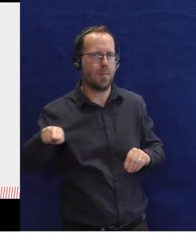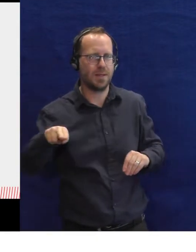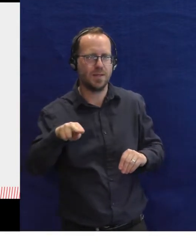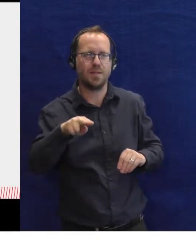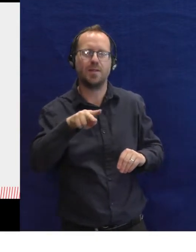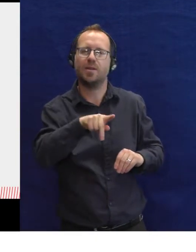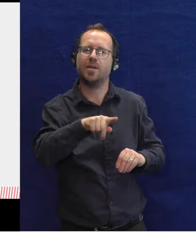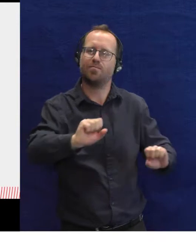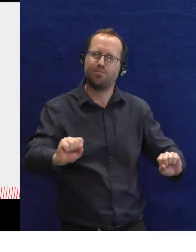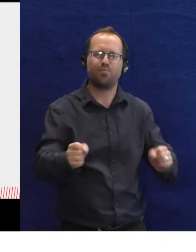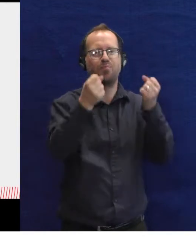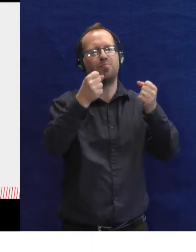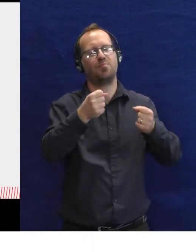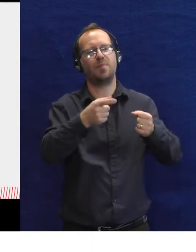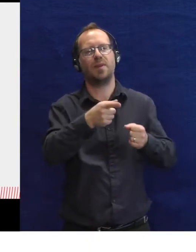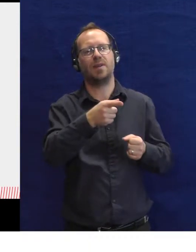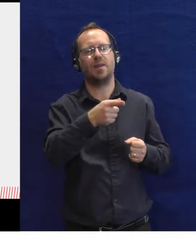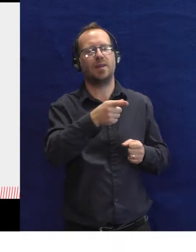the